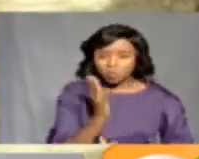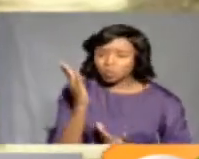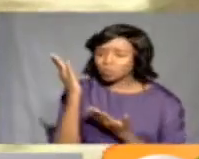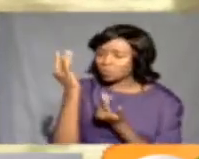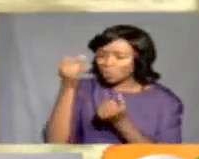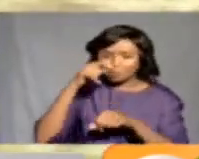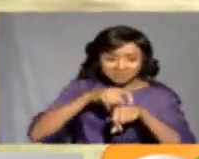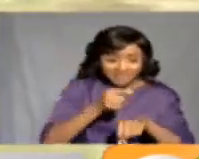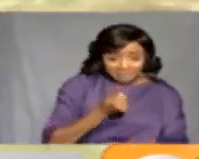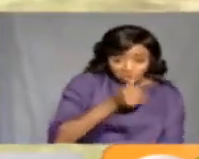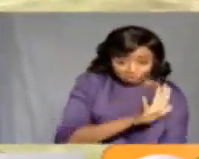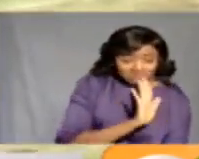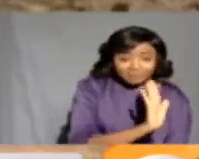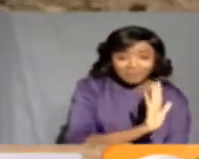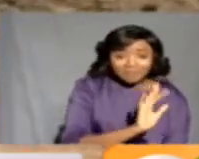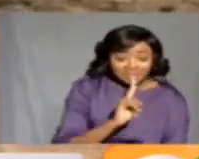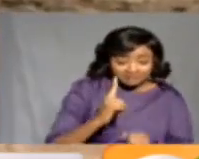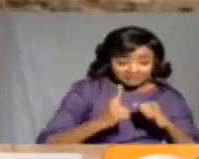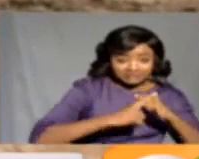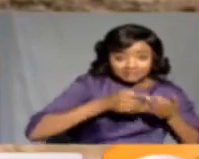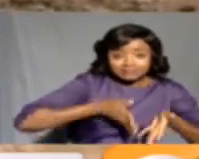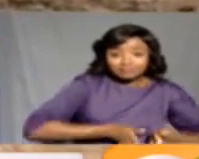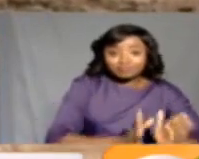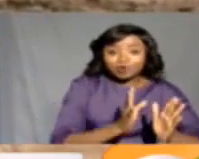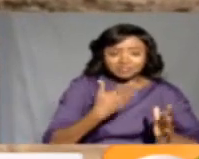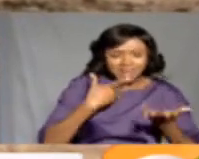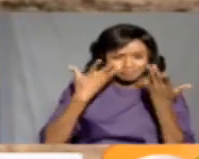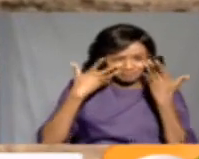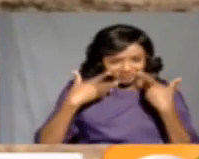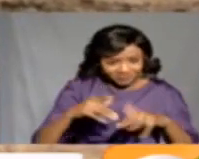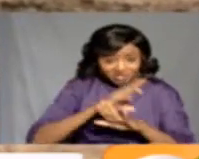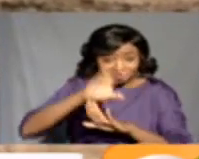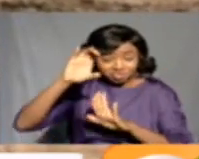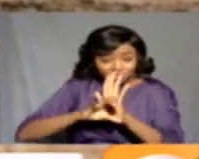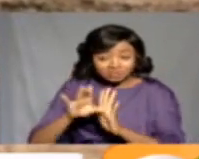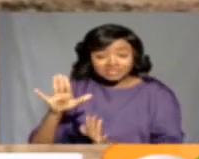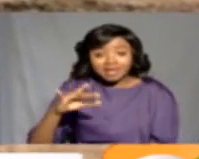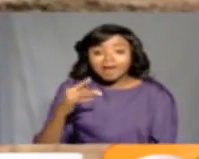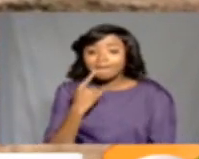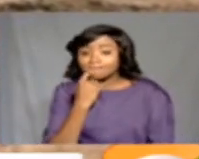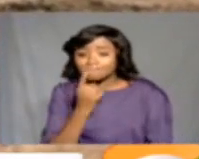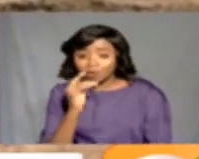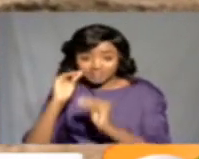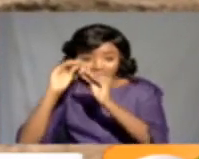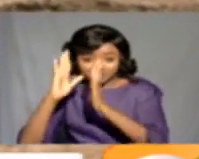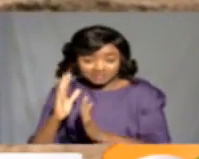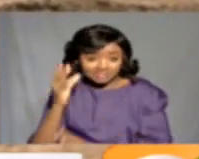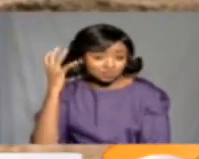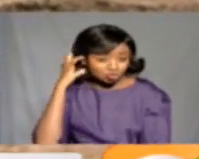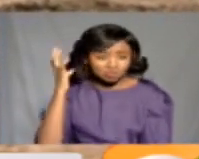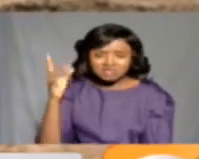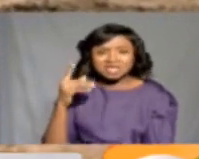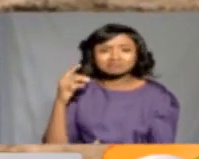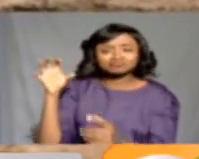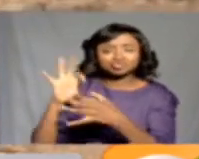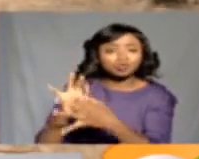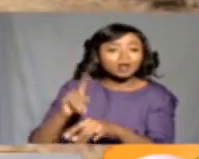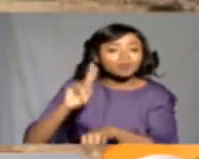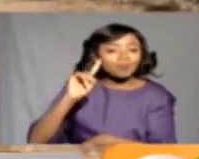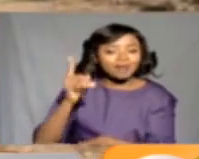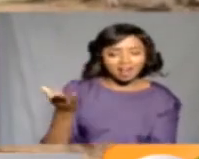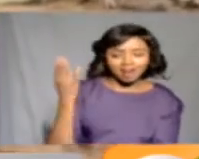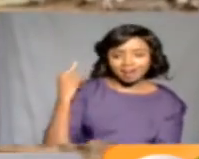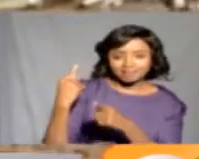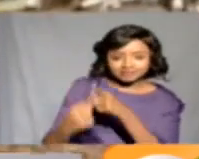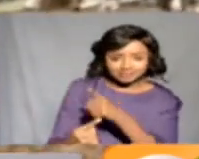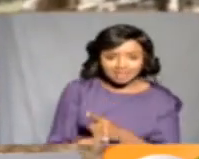the sixth born in a family of nine children, went through her course successfully at Moi Teachers College, where she was admitted close to a year ago, she would